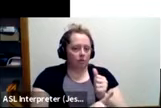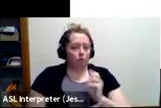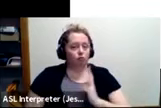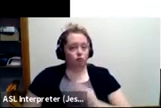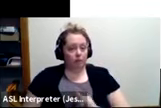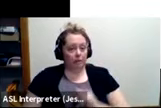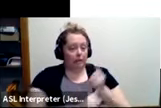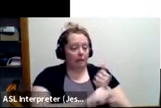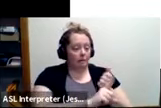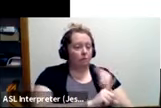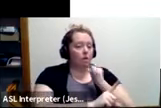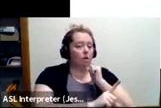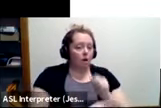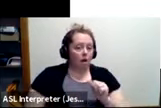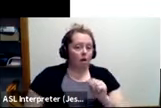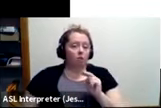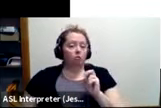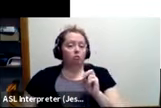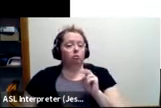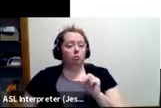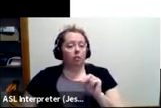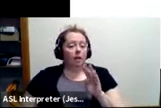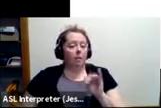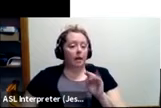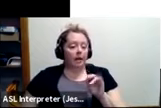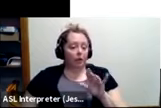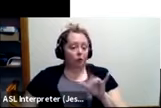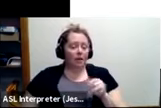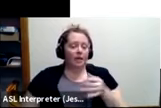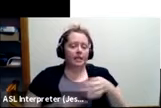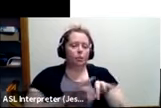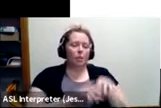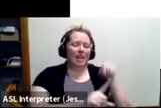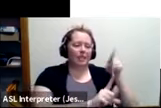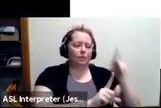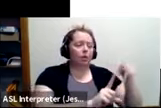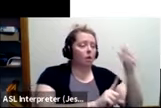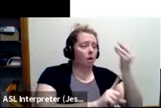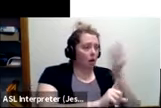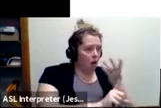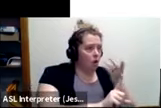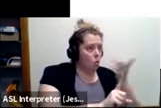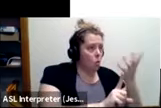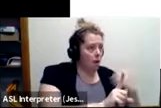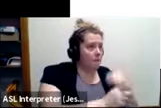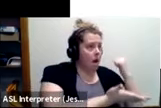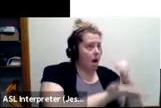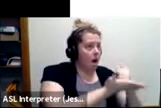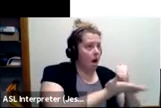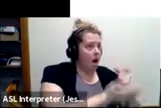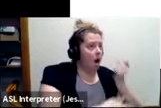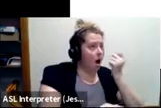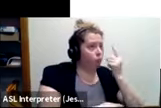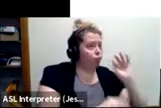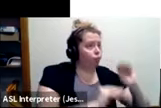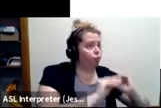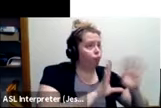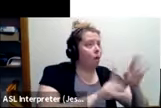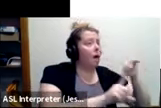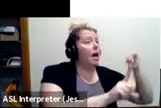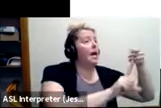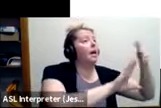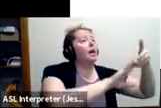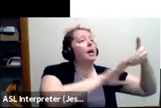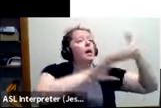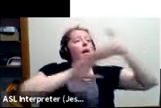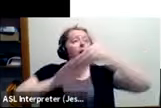we get trans and non-binary experience from trans and non-binary people. Allies are wonderful, but as much as allies